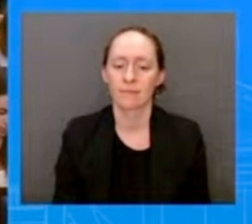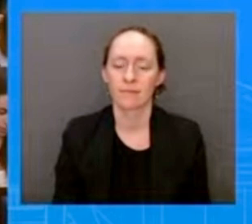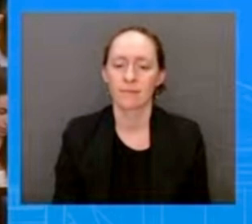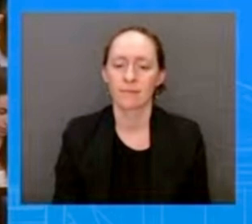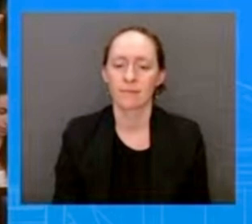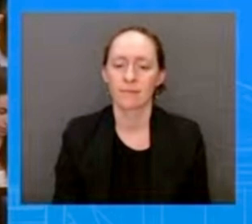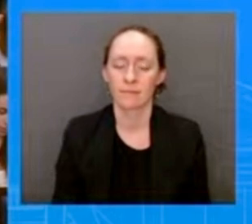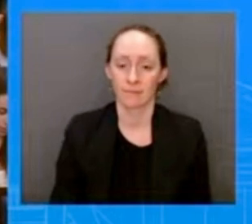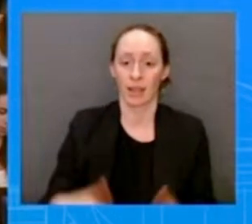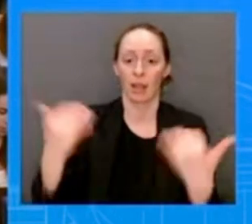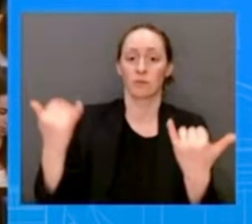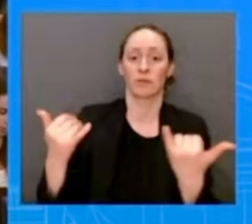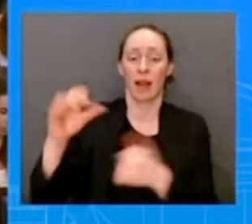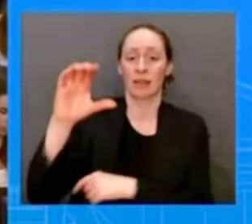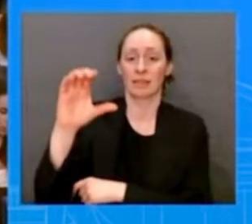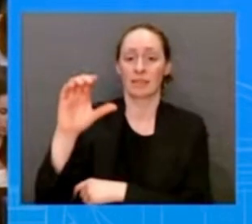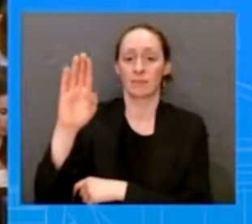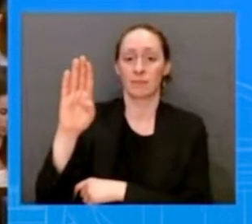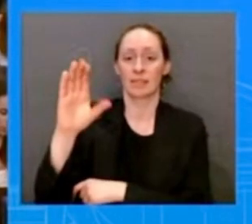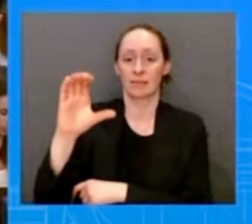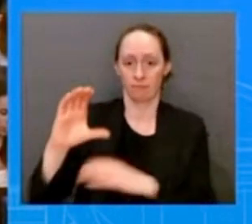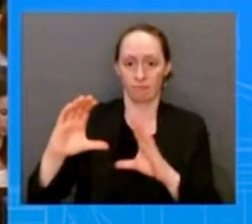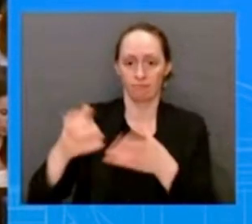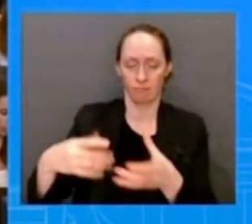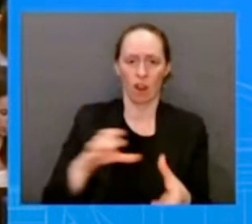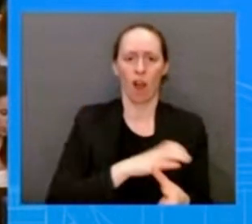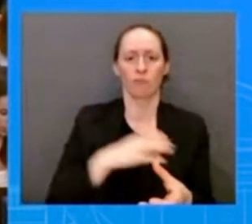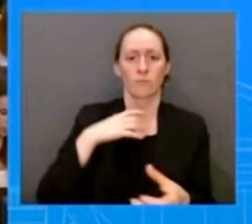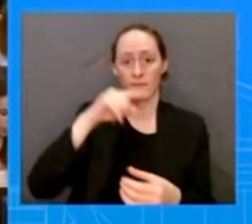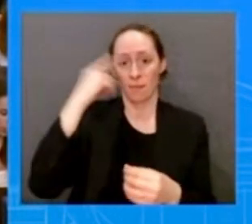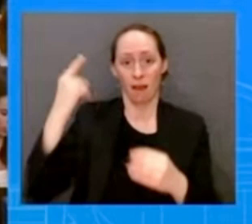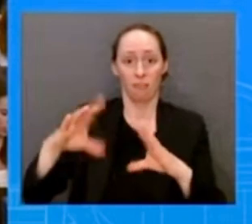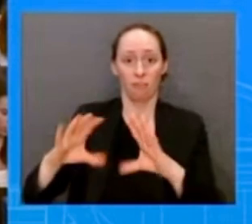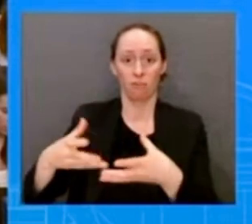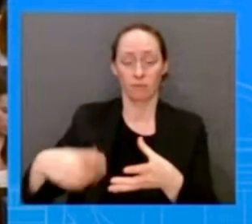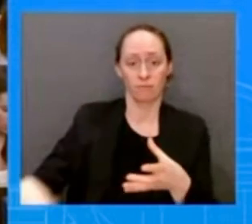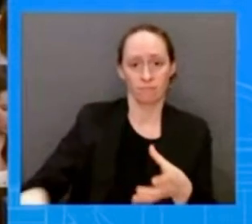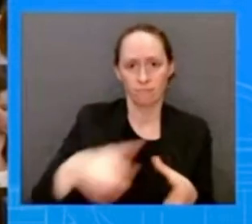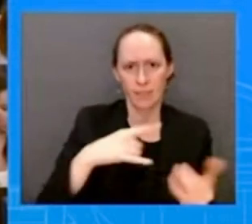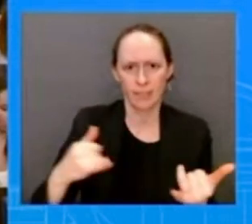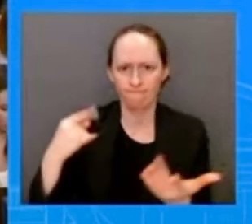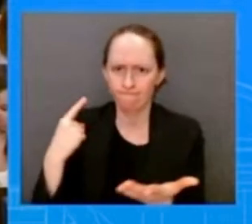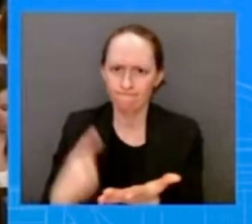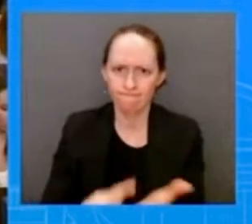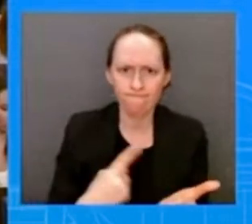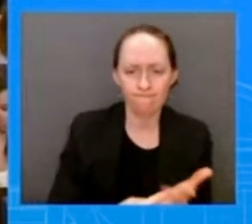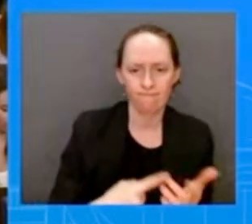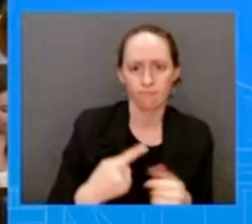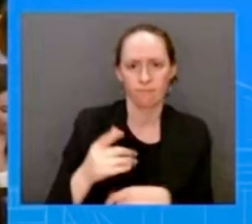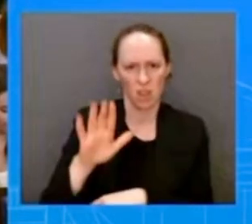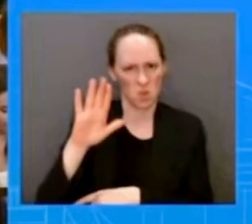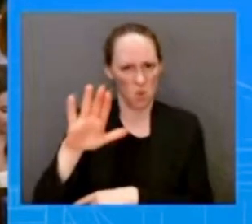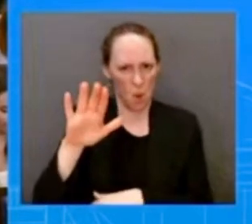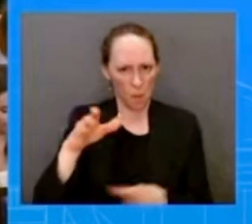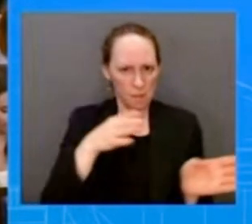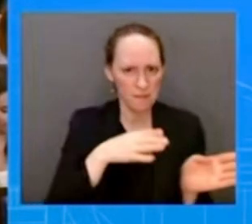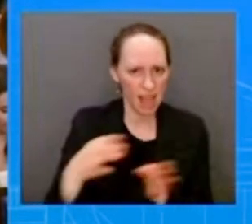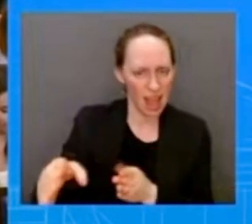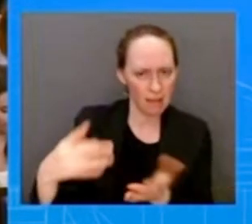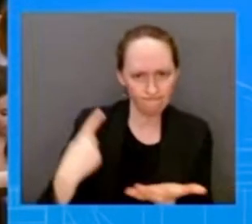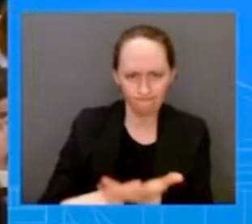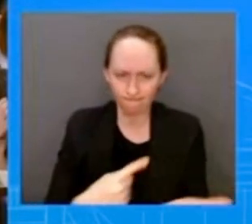their legislative agenda. And in that, Representative Horsford talked about a letter that was sent to